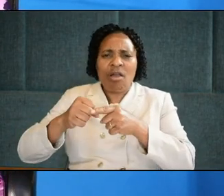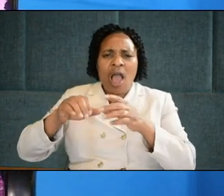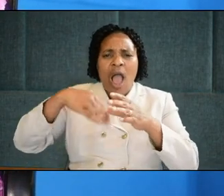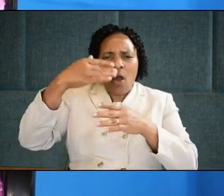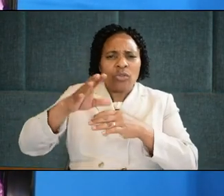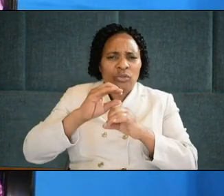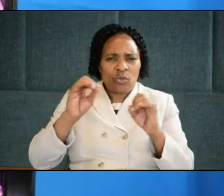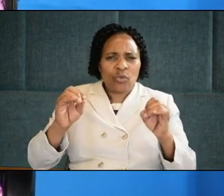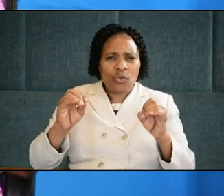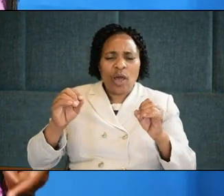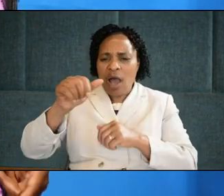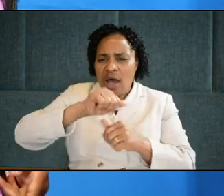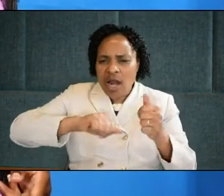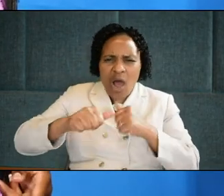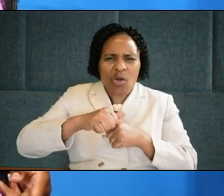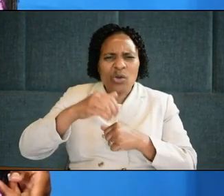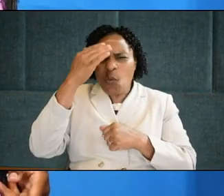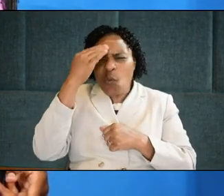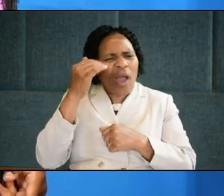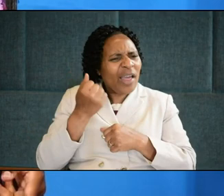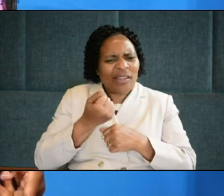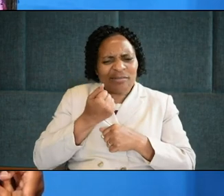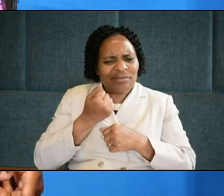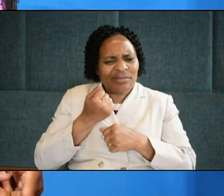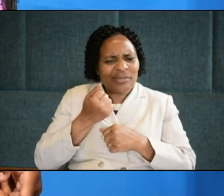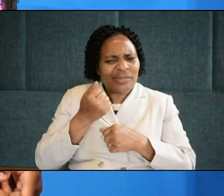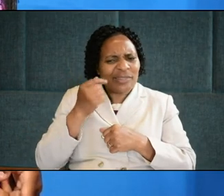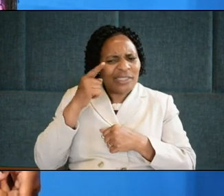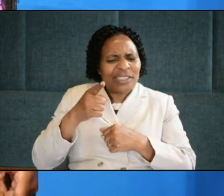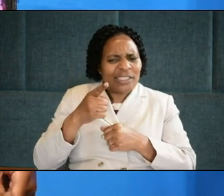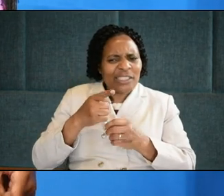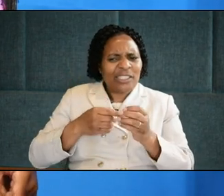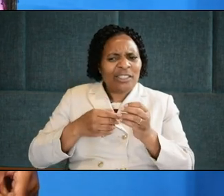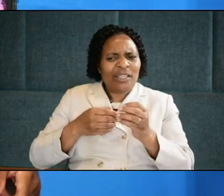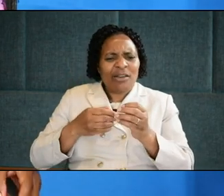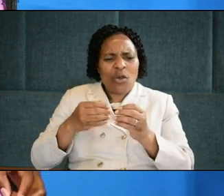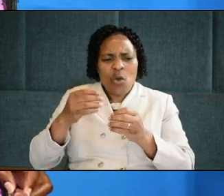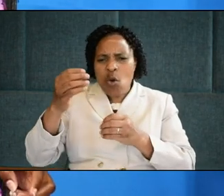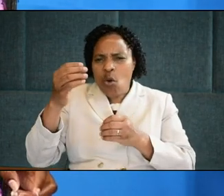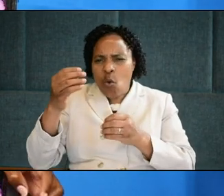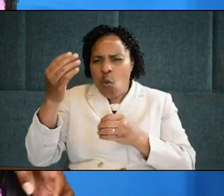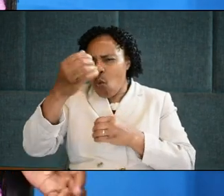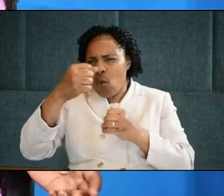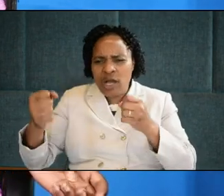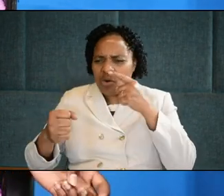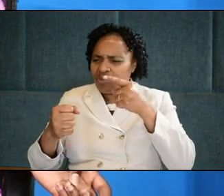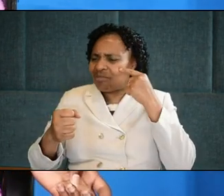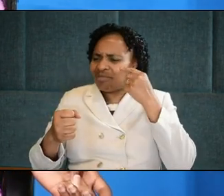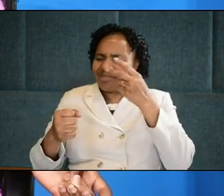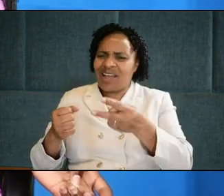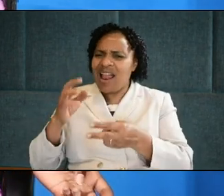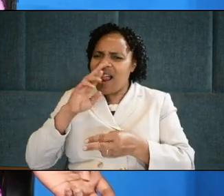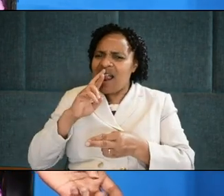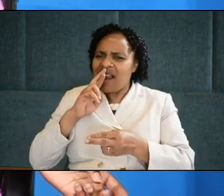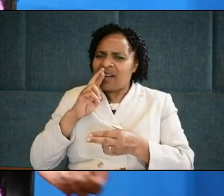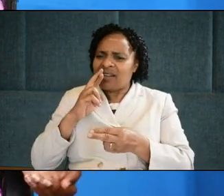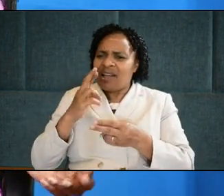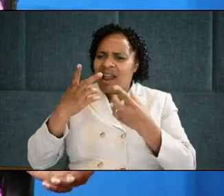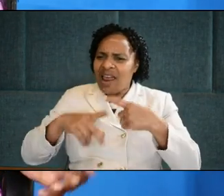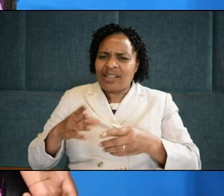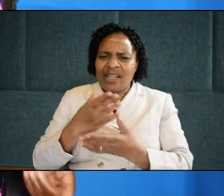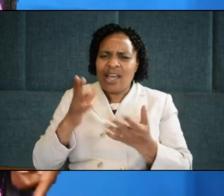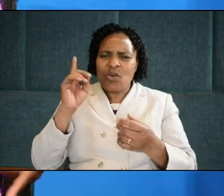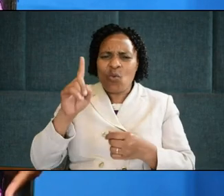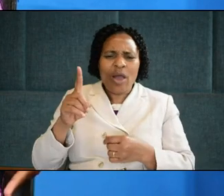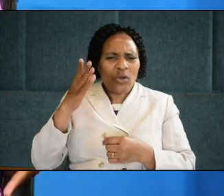not taking it out, I'm pretty sure that everyone around her would be like, why does she have a scarlet cord on her window? Mm. But you know, she didn't let what anyone thought of her